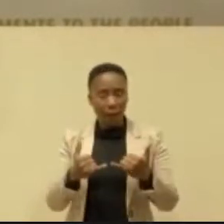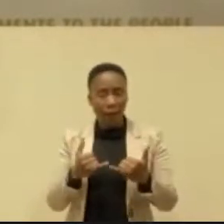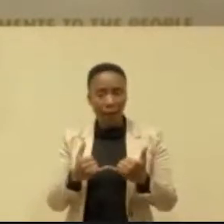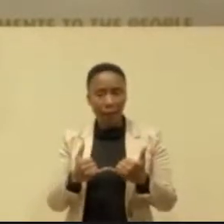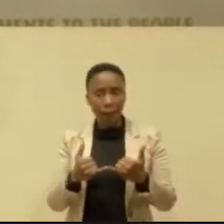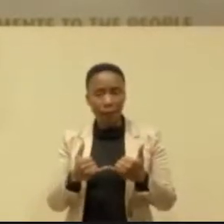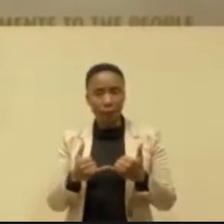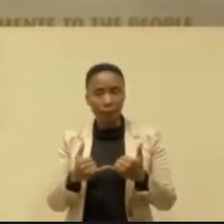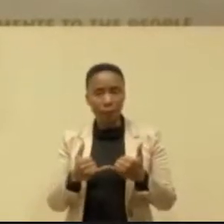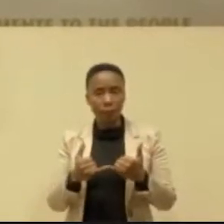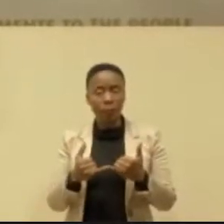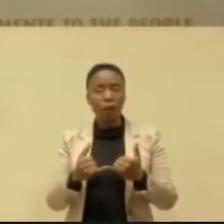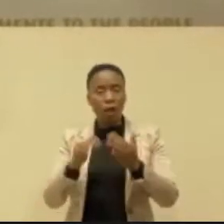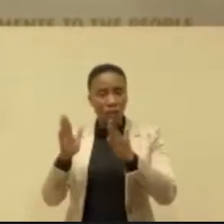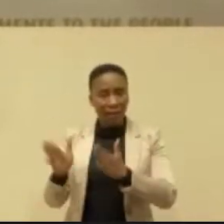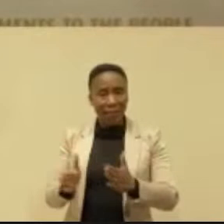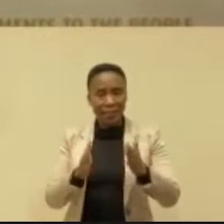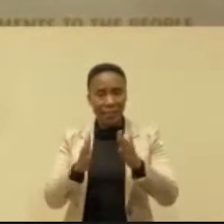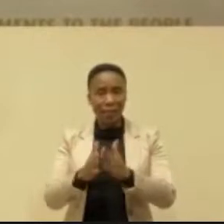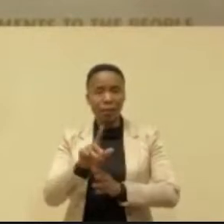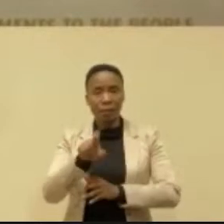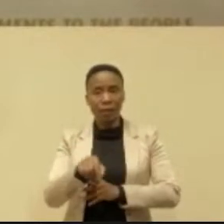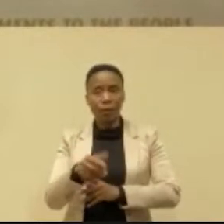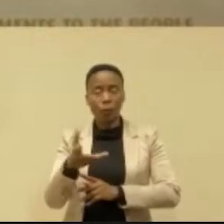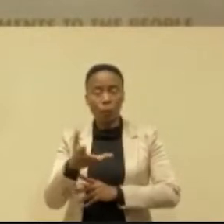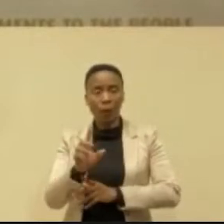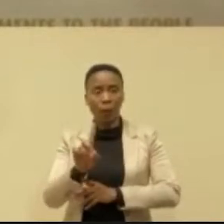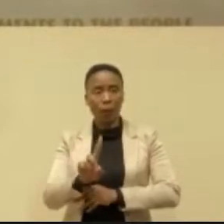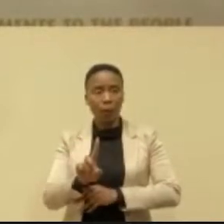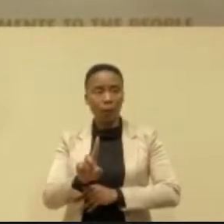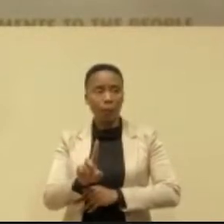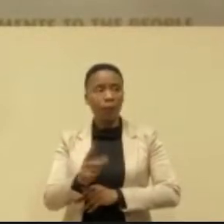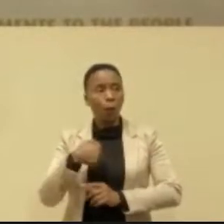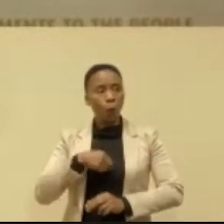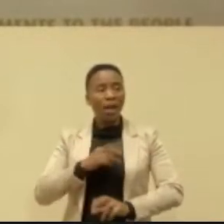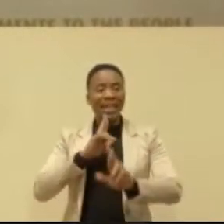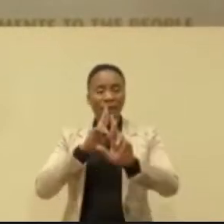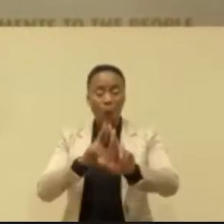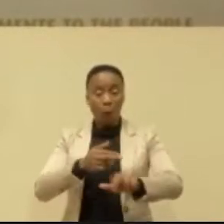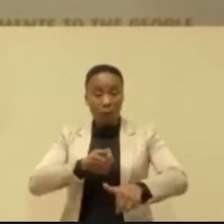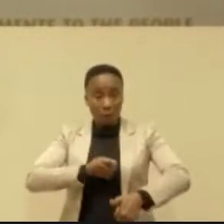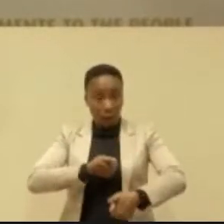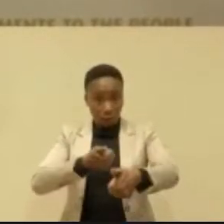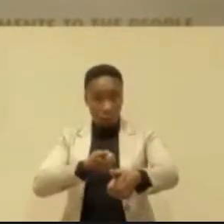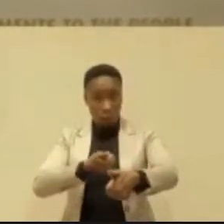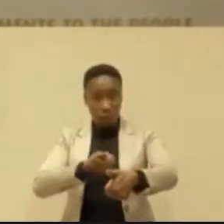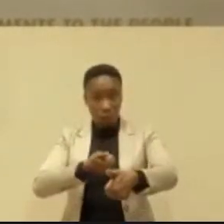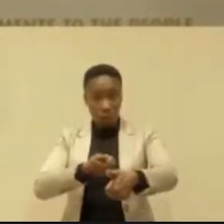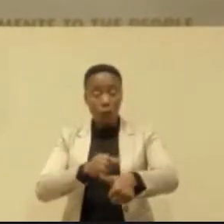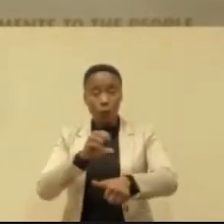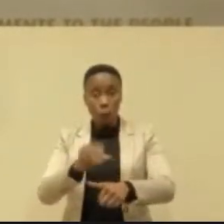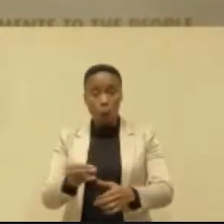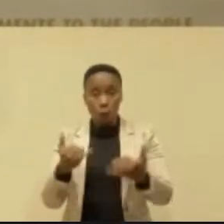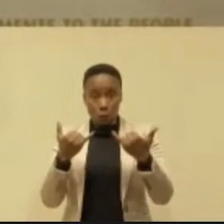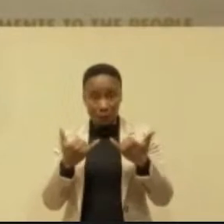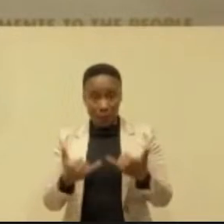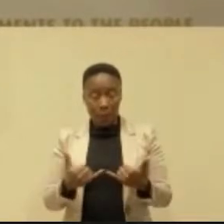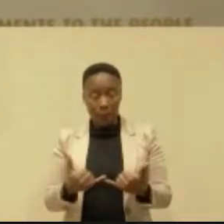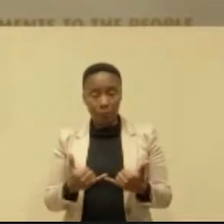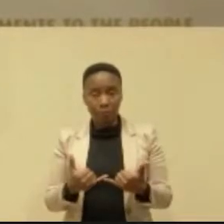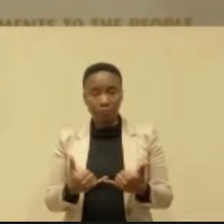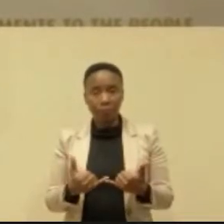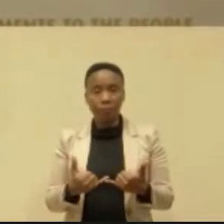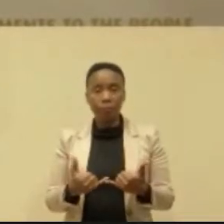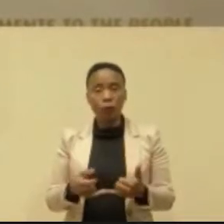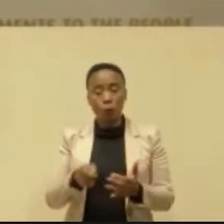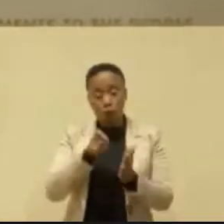a session where we are reporting so today what